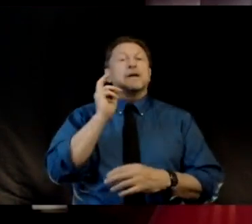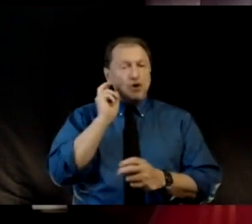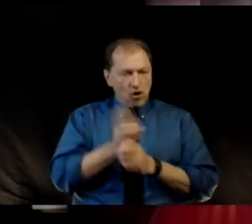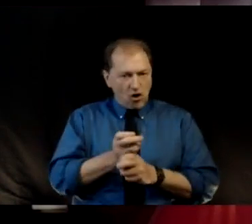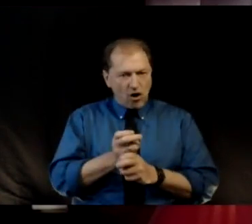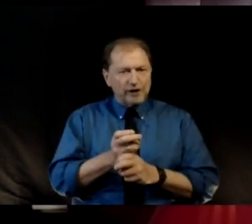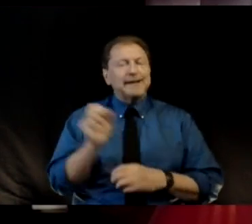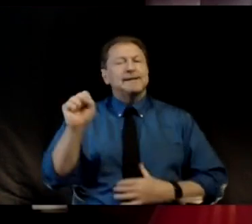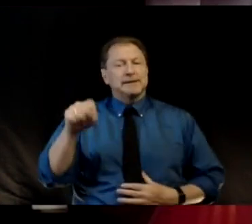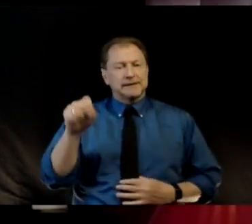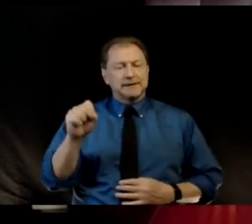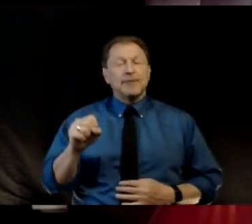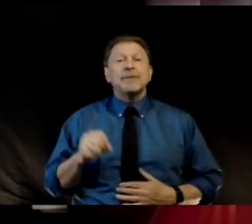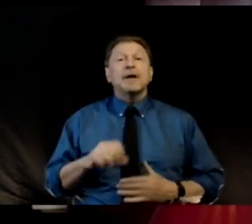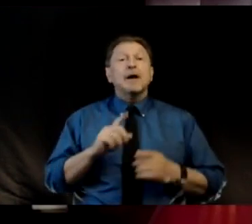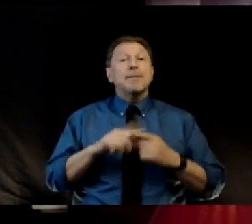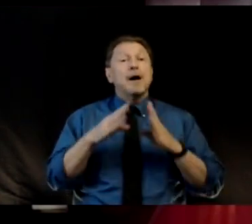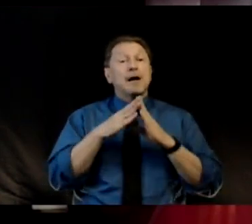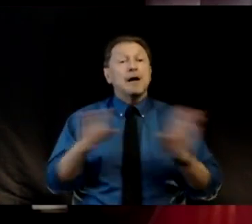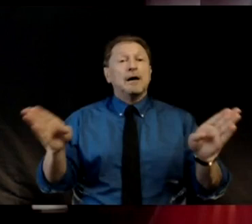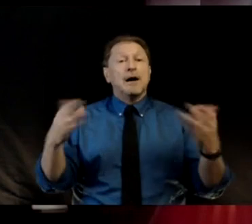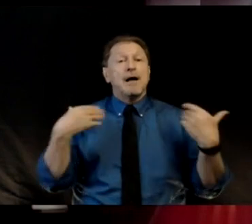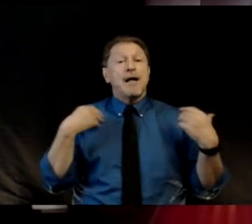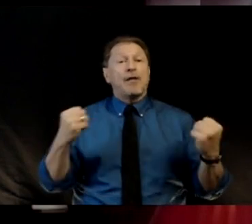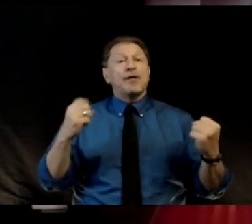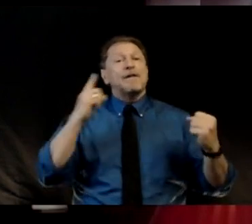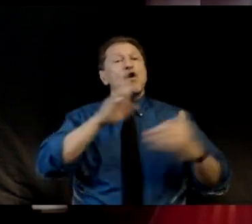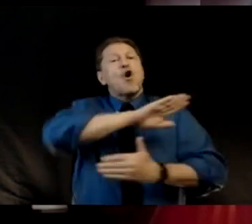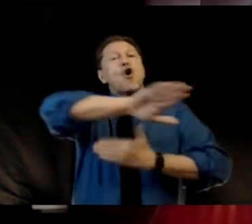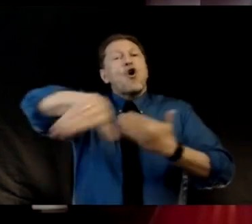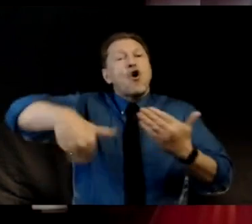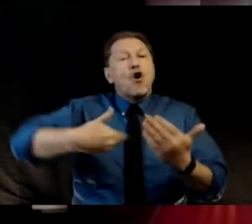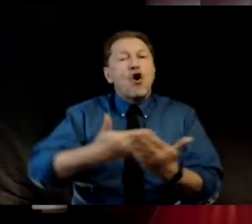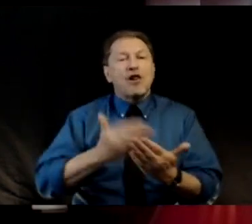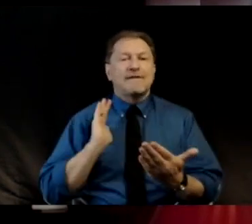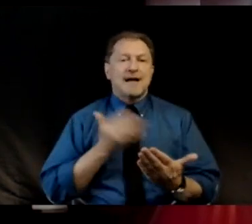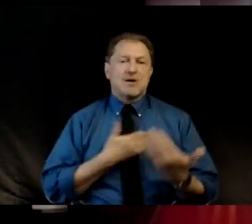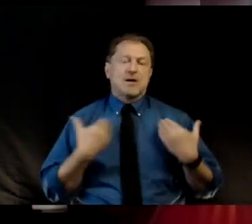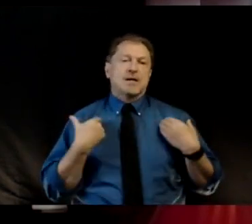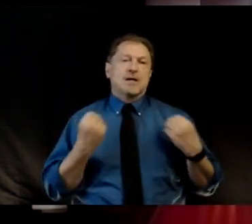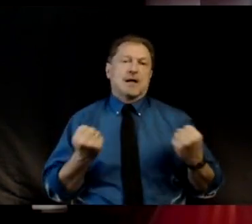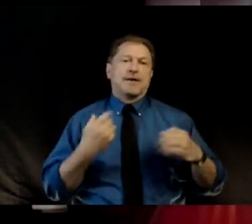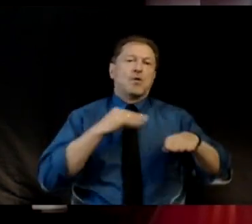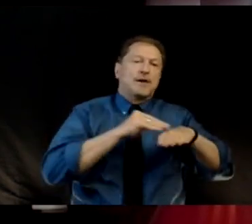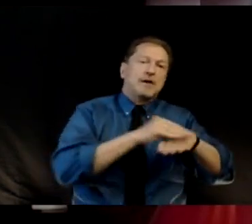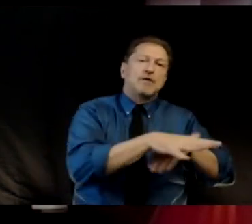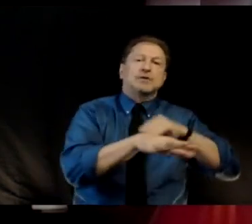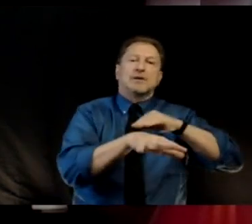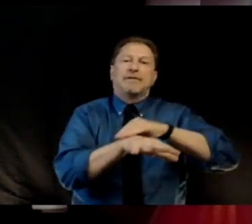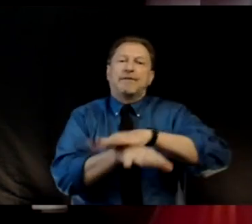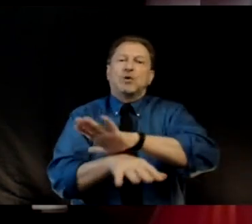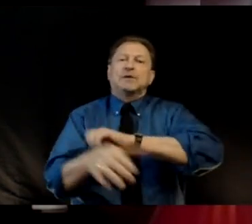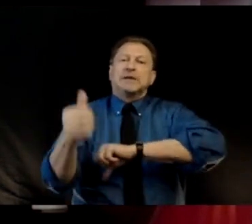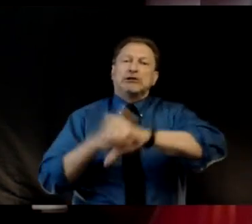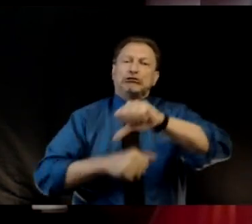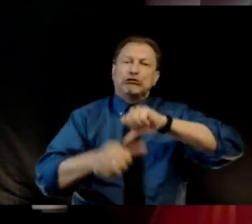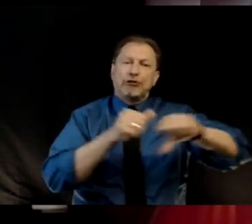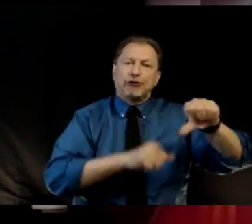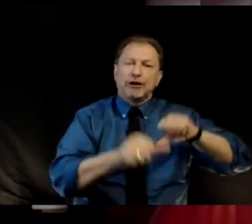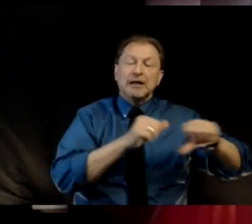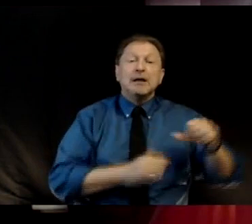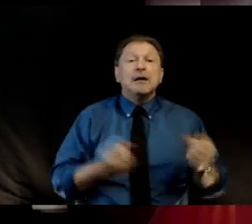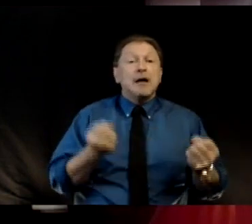protect all of us. It's about our collective impact on each other. And because many Illinoisans are engaged